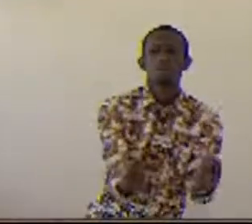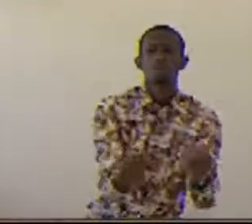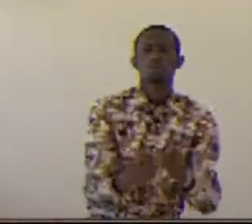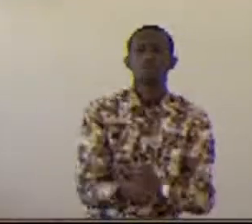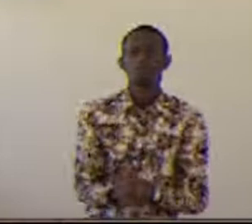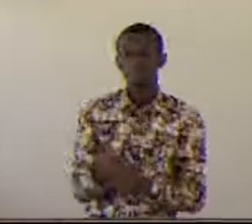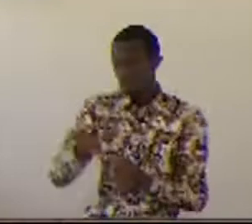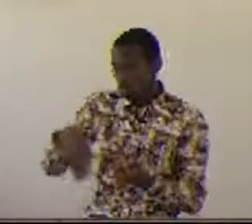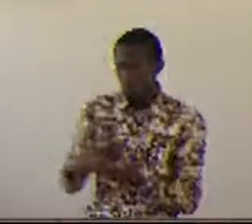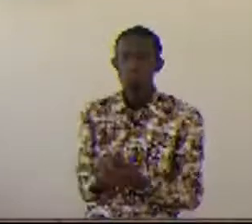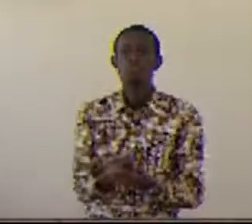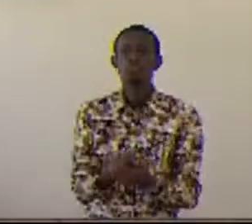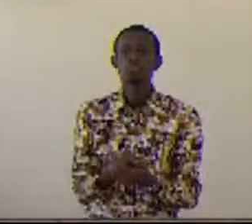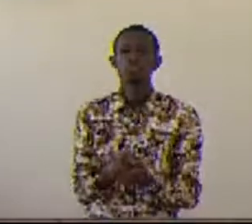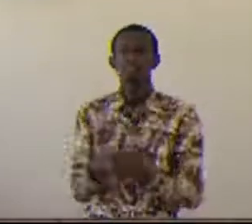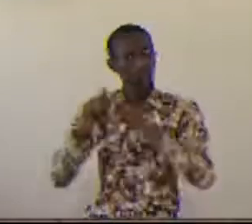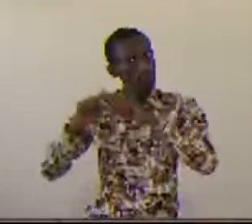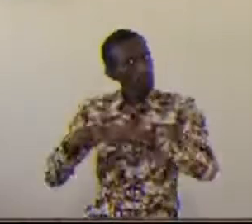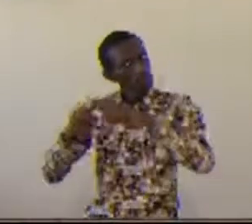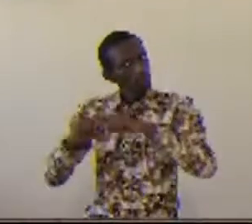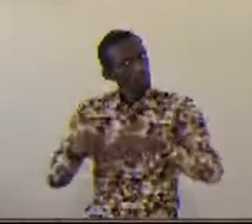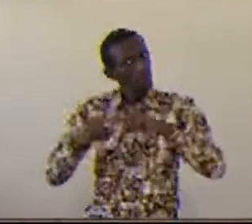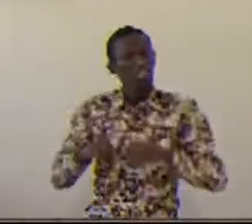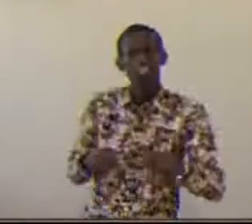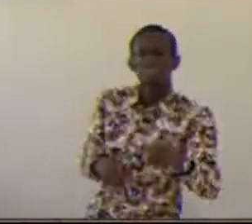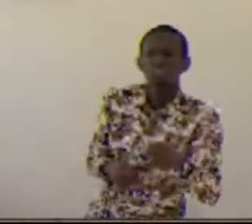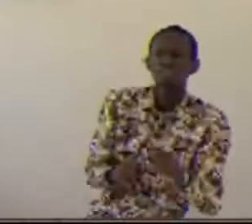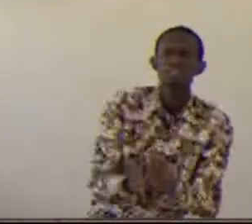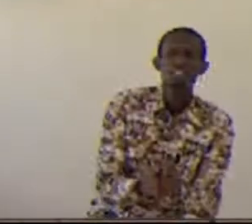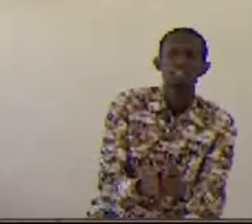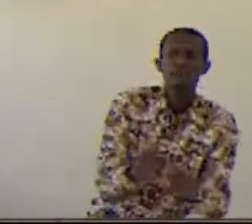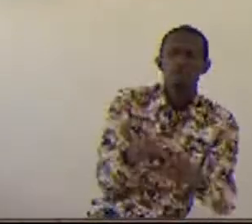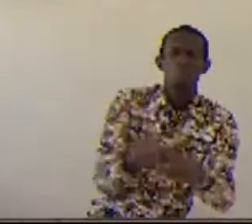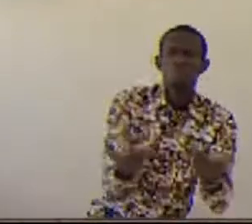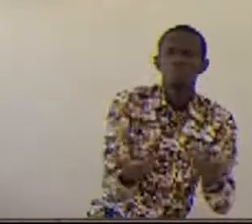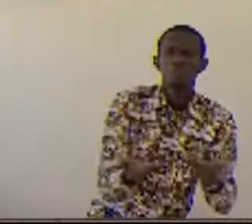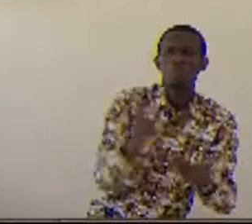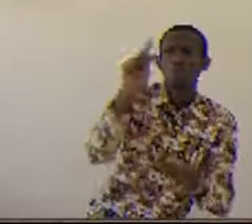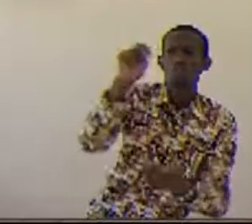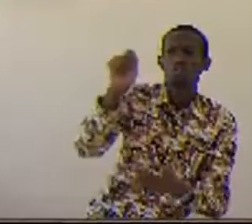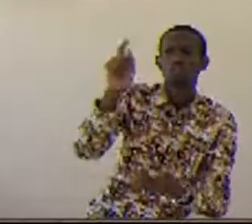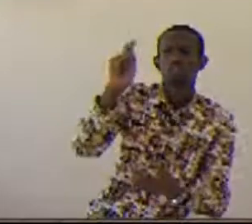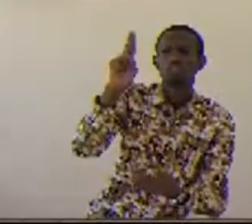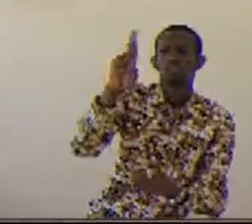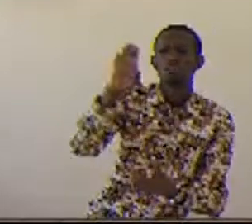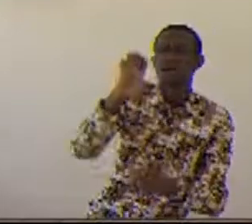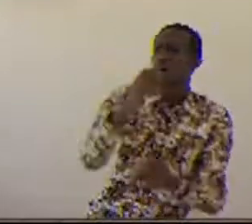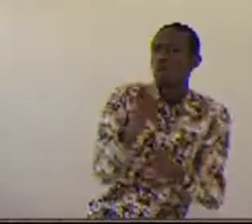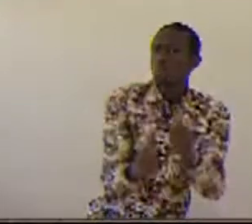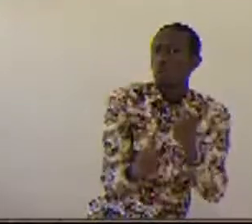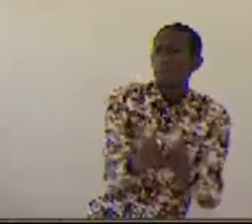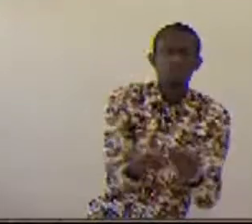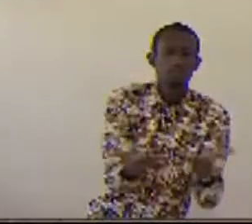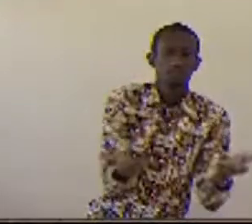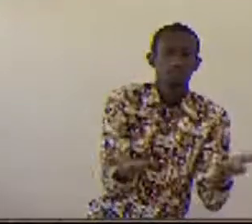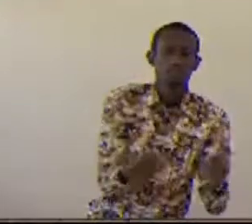of a substance. We know the chemical bonding and the intermolecular forces.